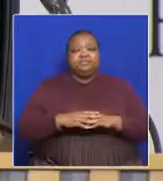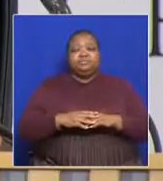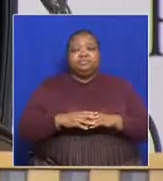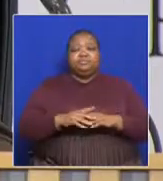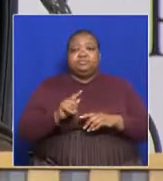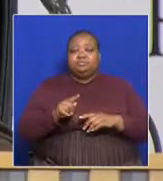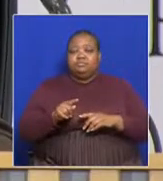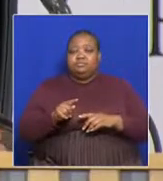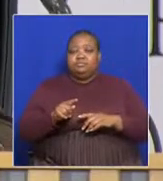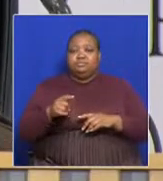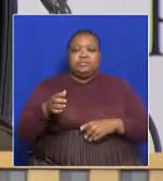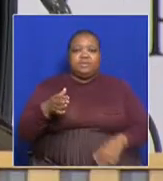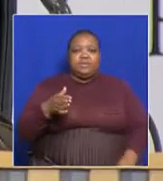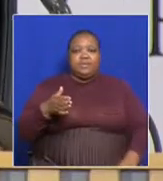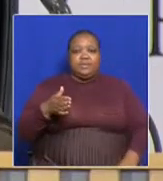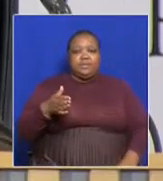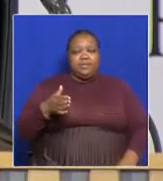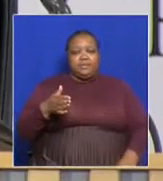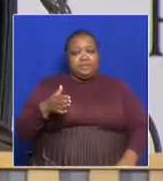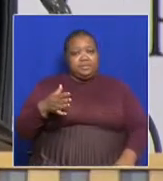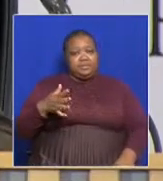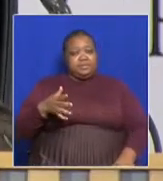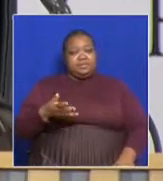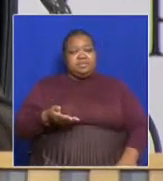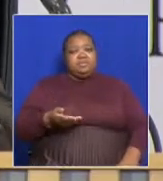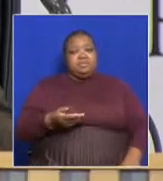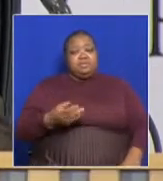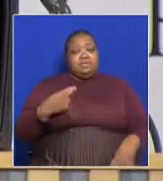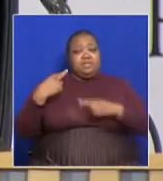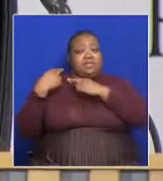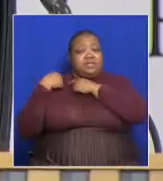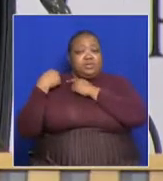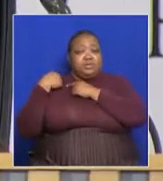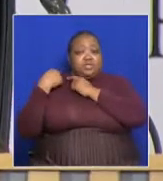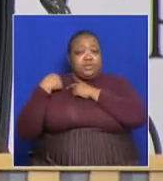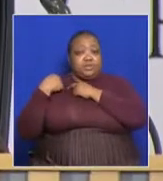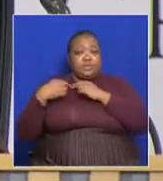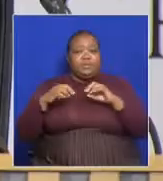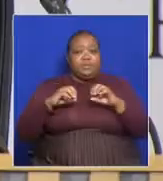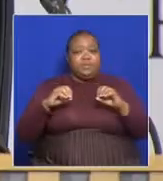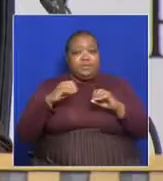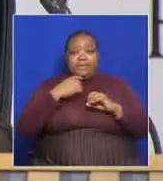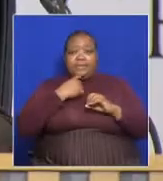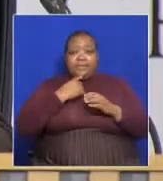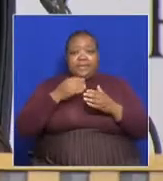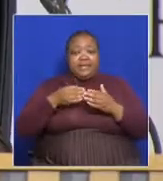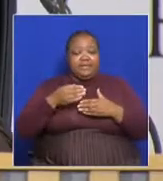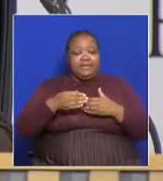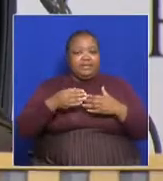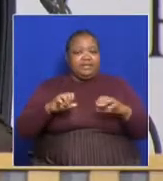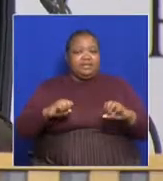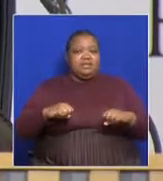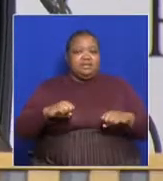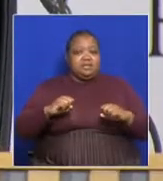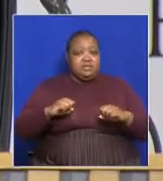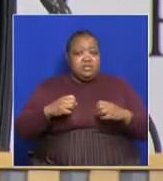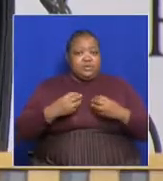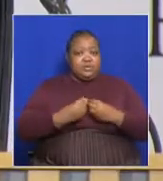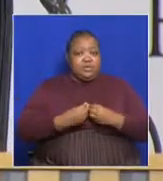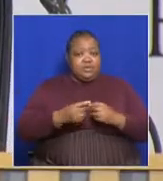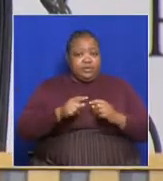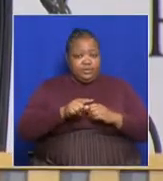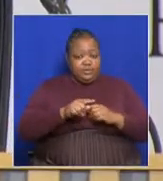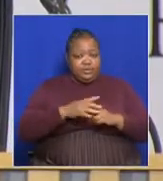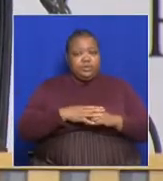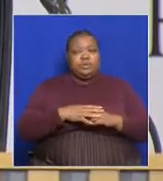really privy to, neither am I responsible for it. But thereafter, I do agree with you. And I will say it again. He's the